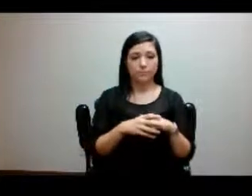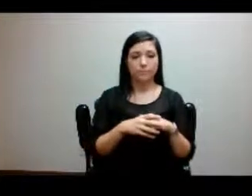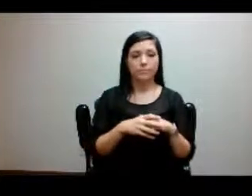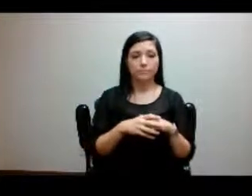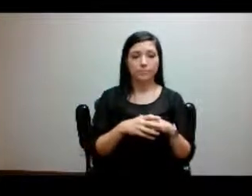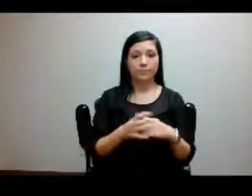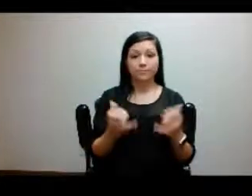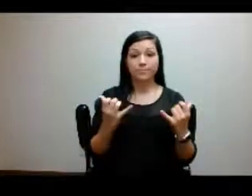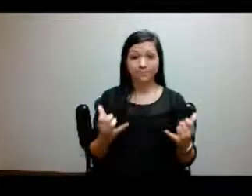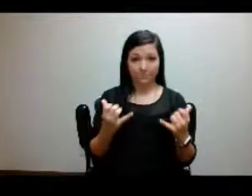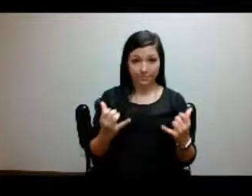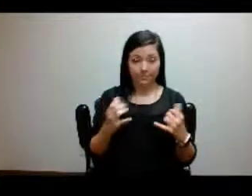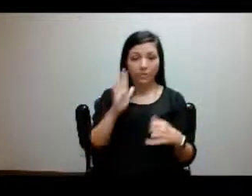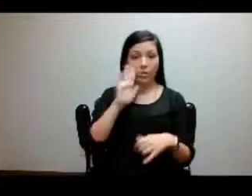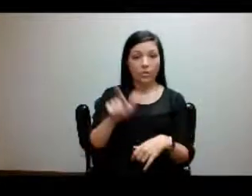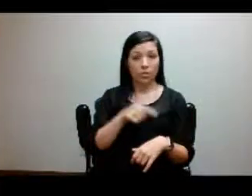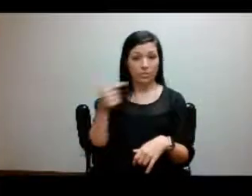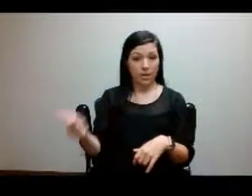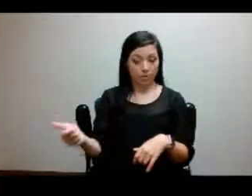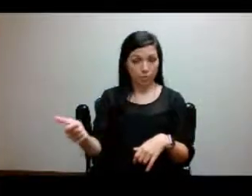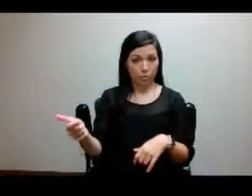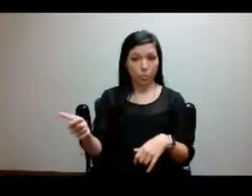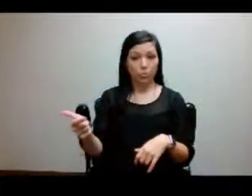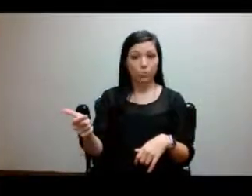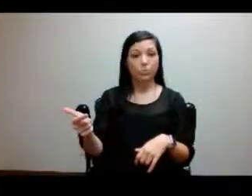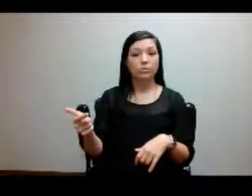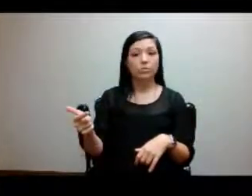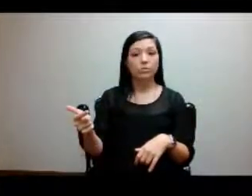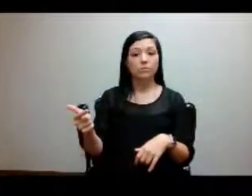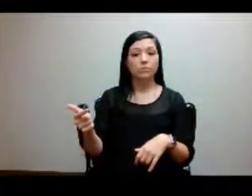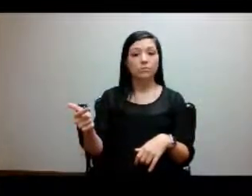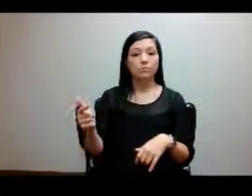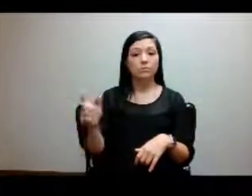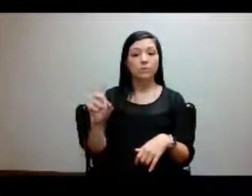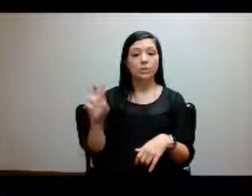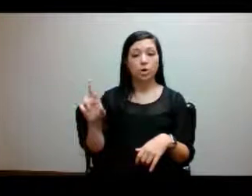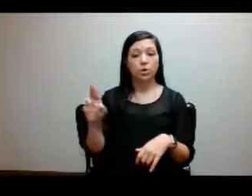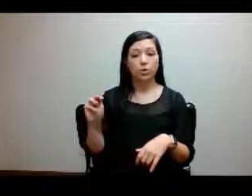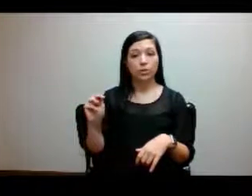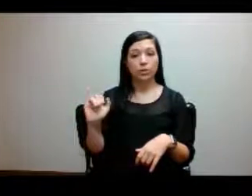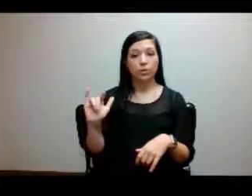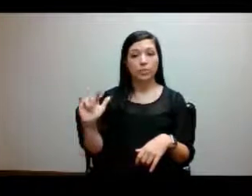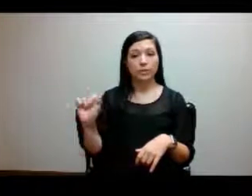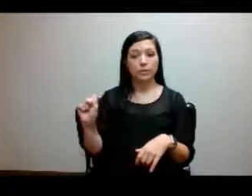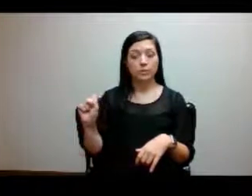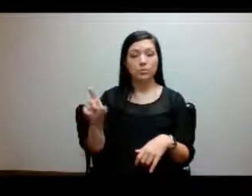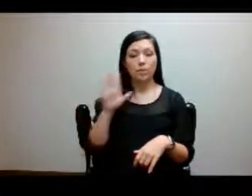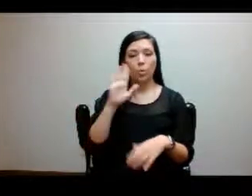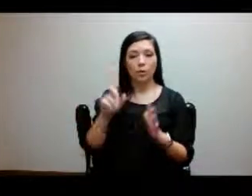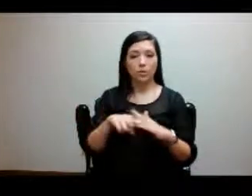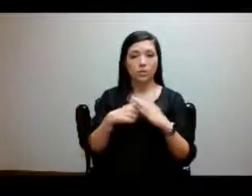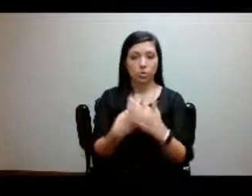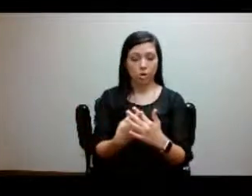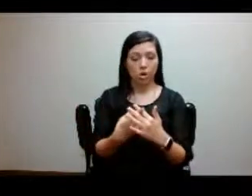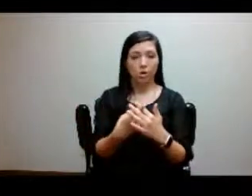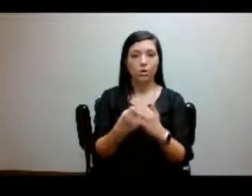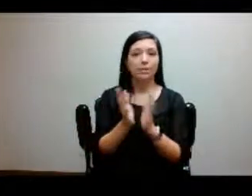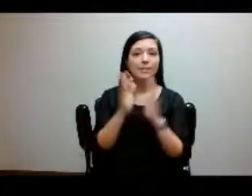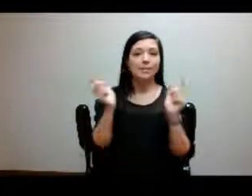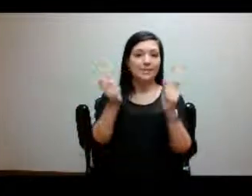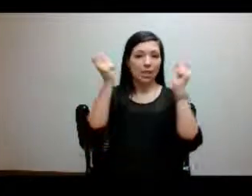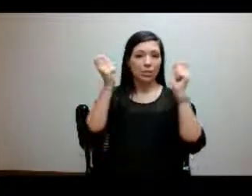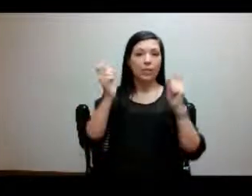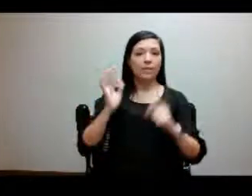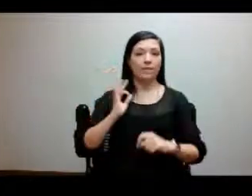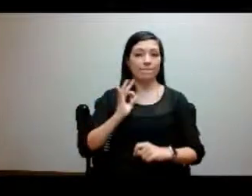at this point, I'm going to turn it back over to Dr. Mills, who's going to kick us off to celebrate our faculty